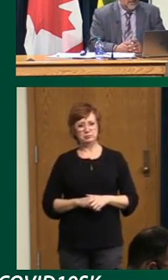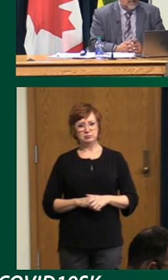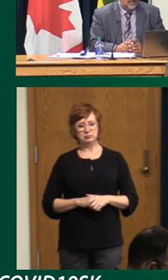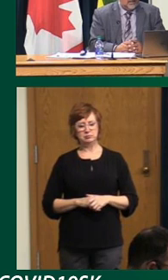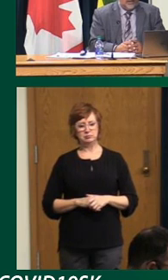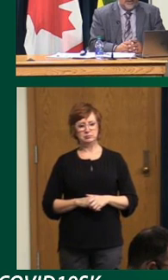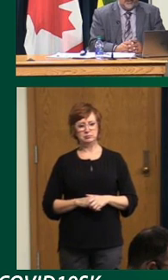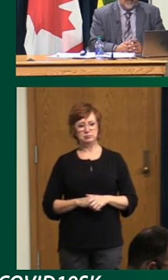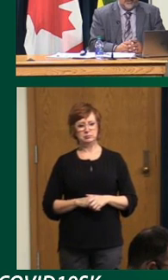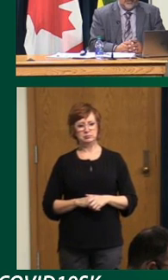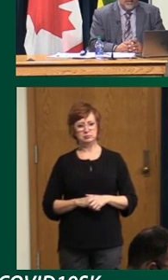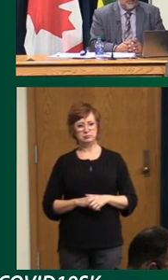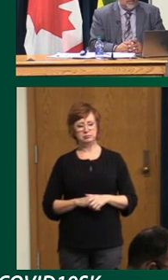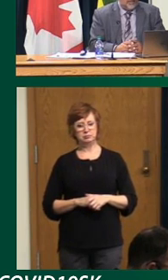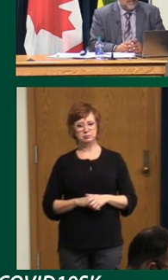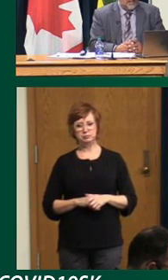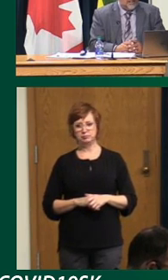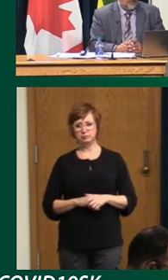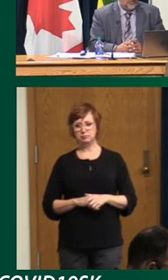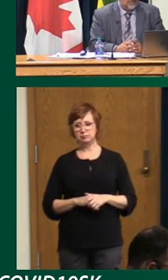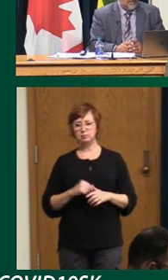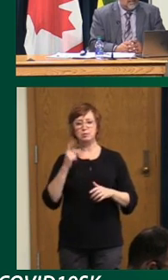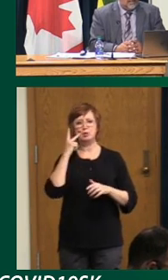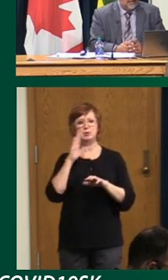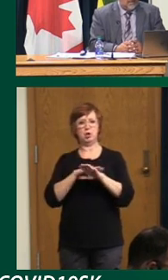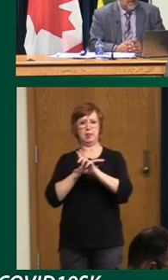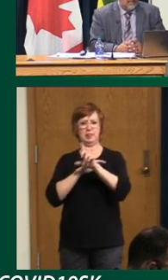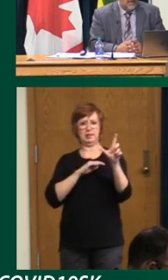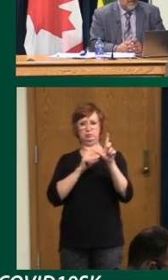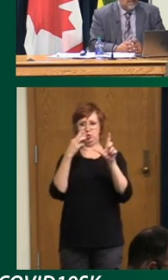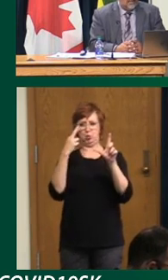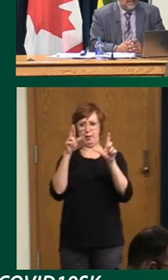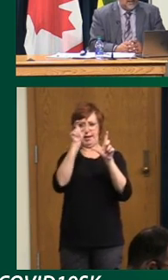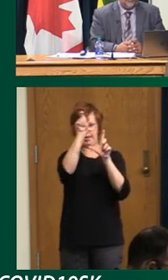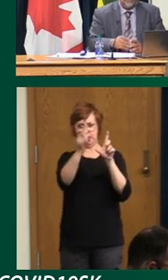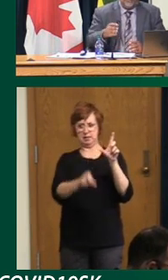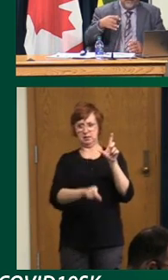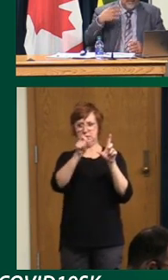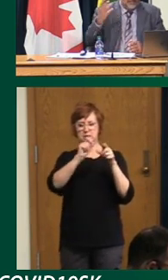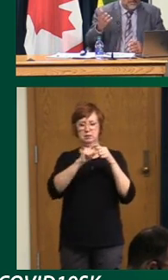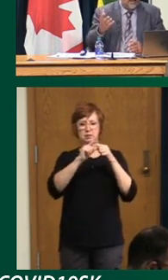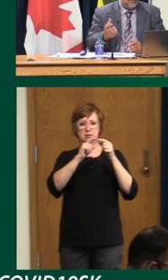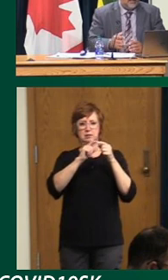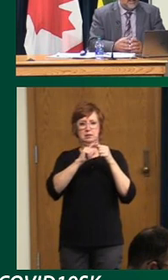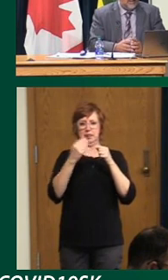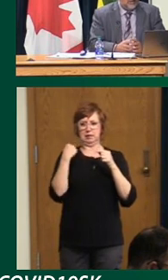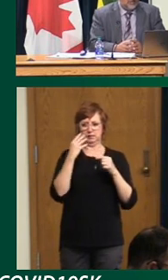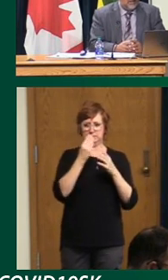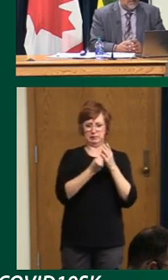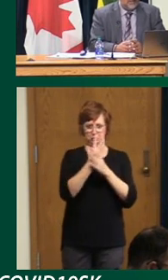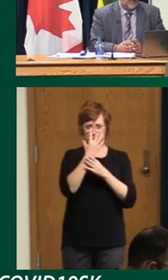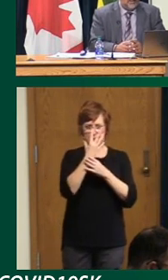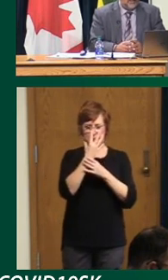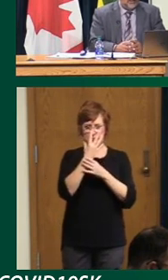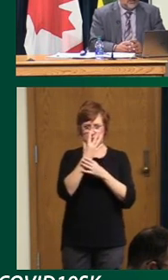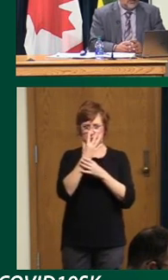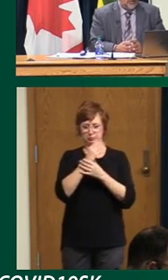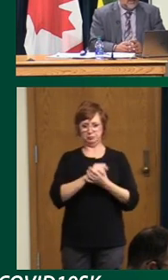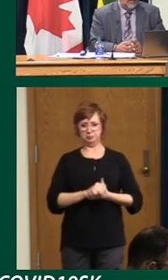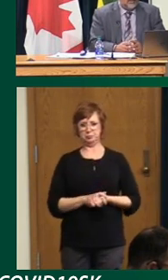at, on the left, the gray slide shows the planning scenario that was made in spring, which